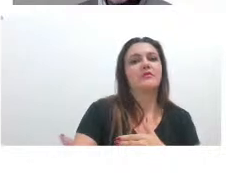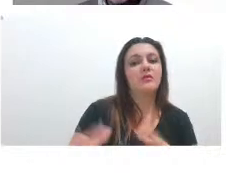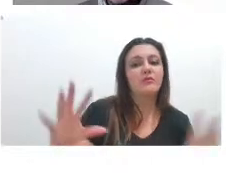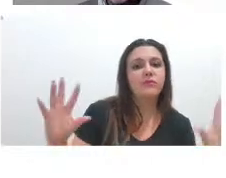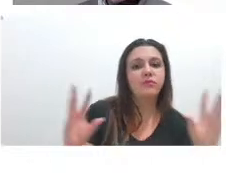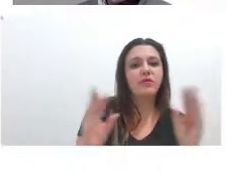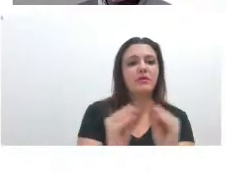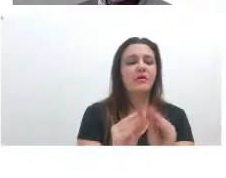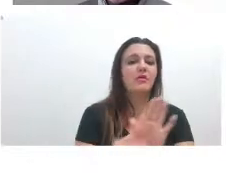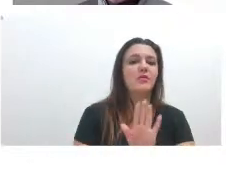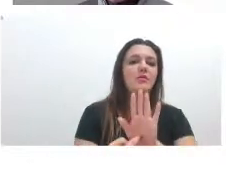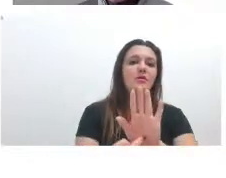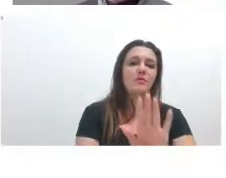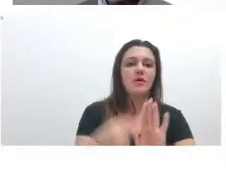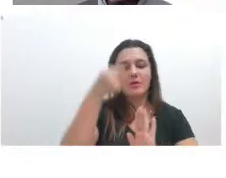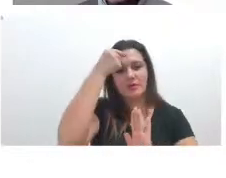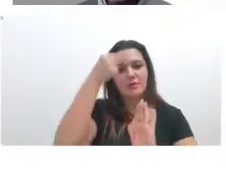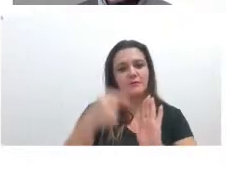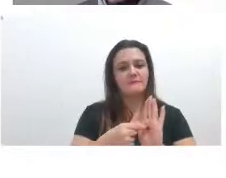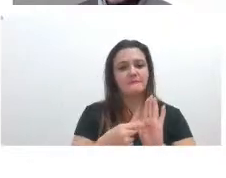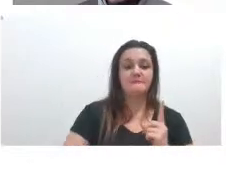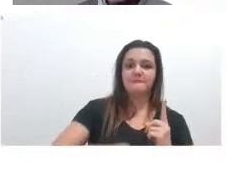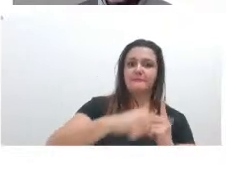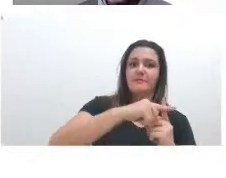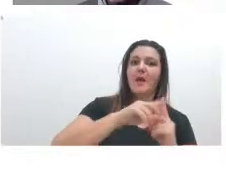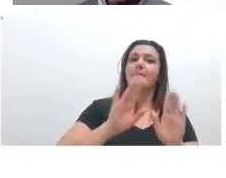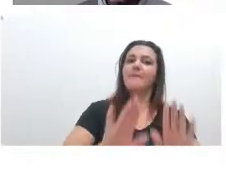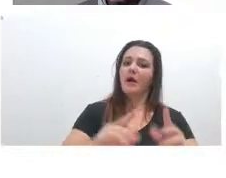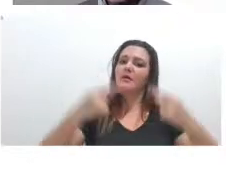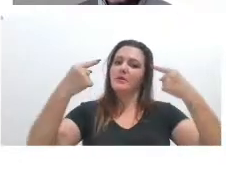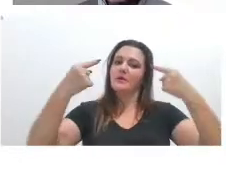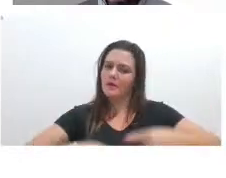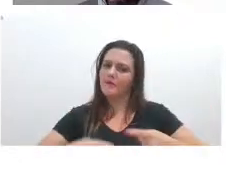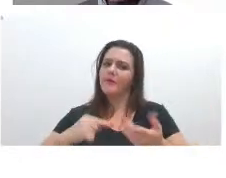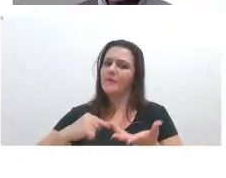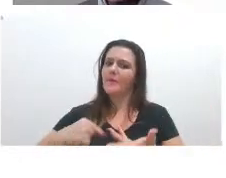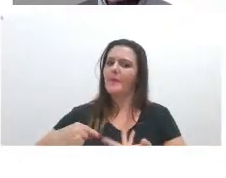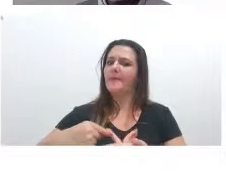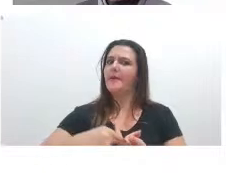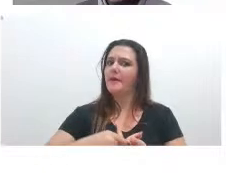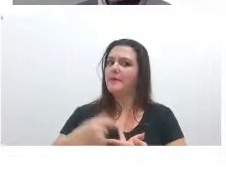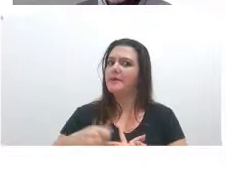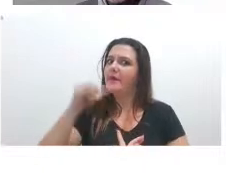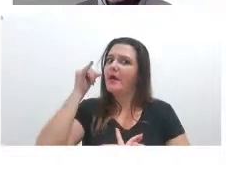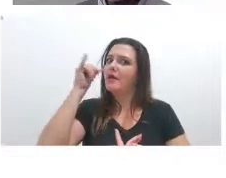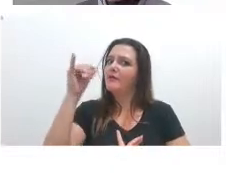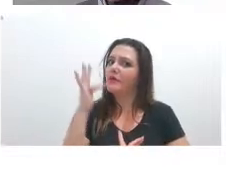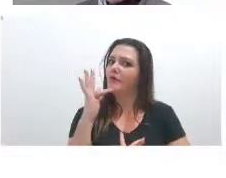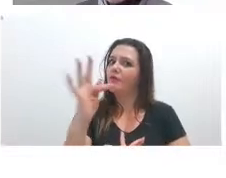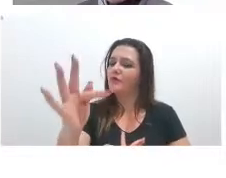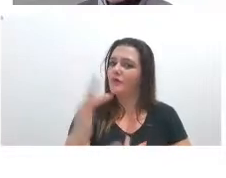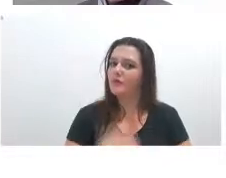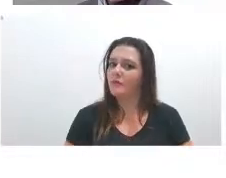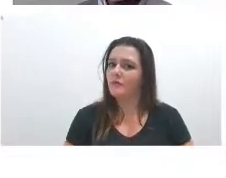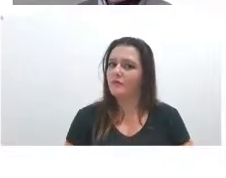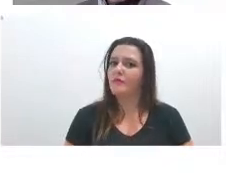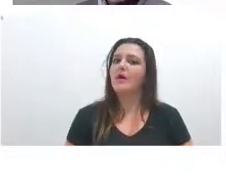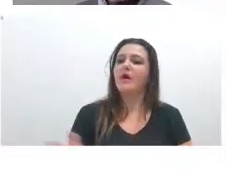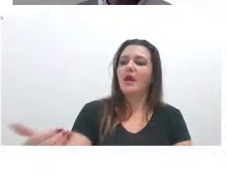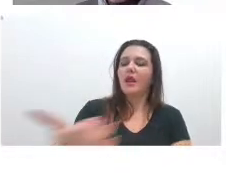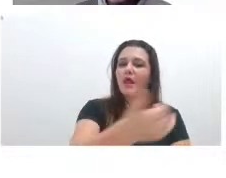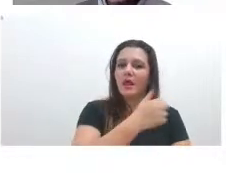as the challenges and issues we need to avoid going forward. The results of the teacher survey and interviews with key